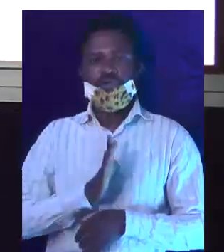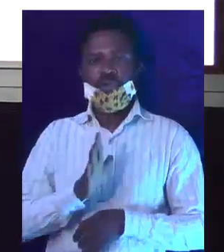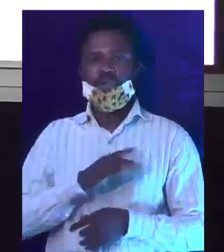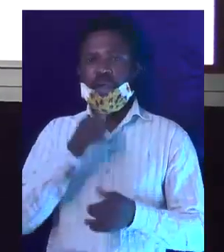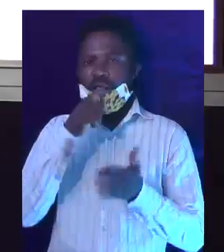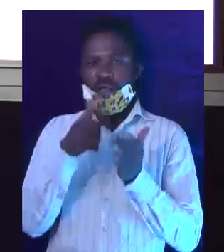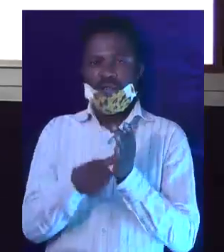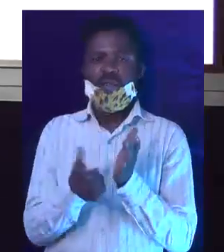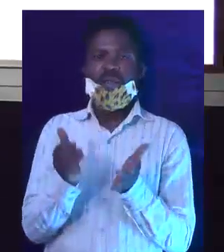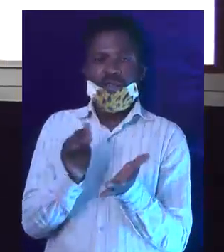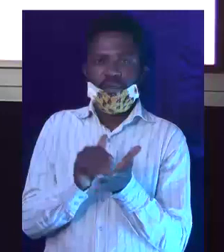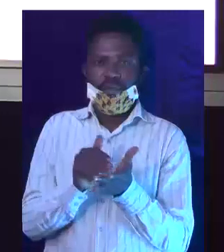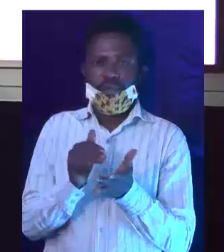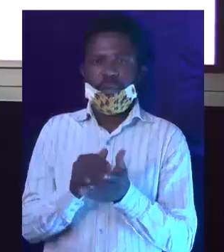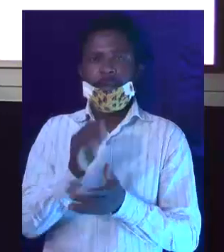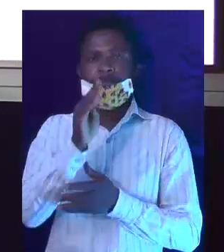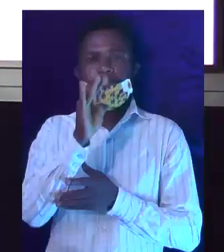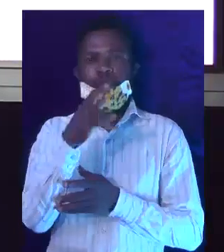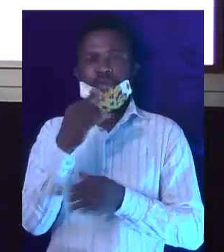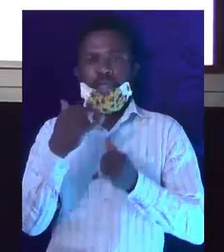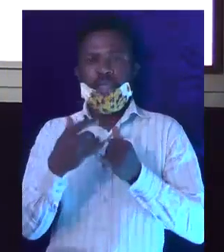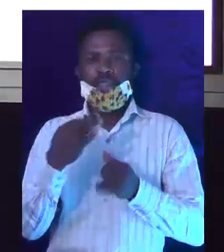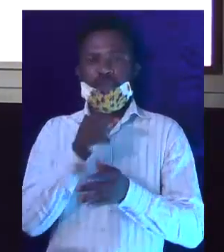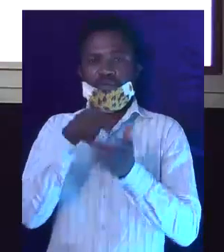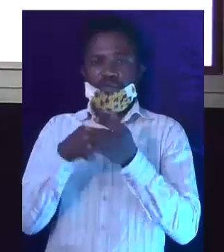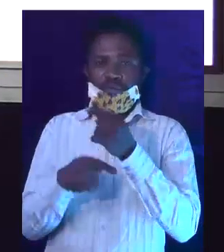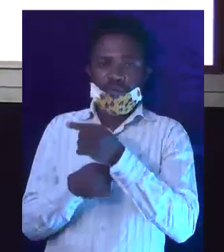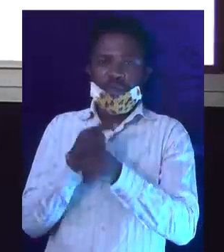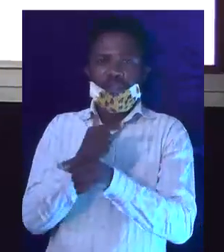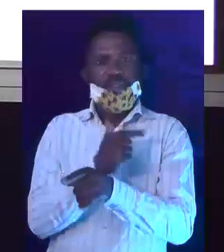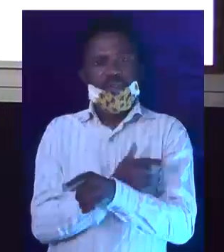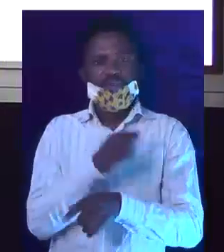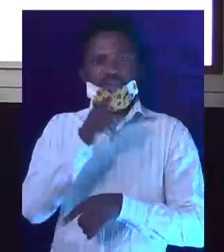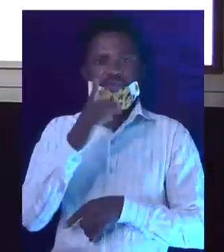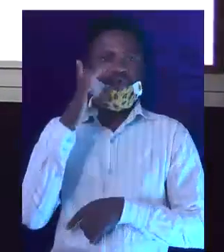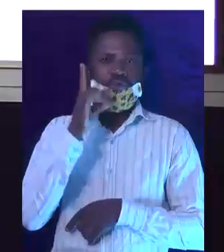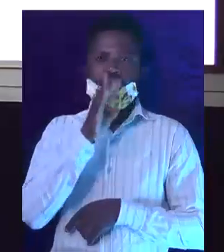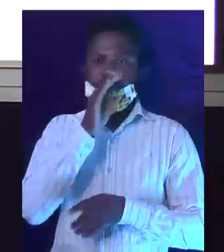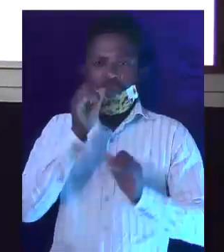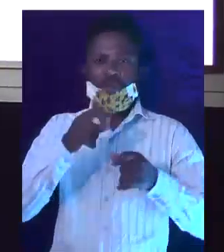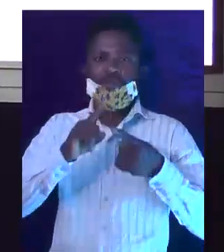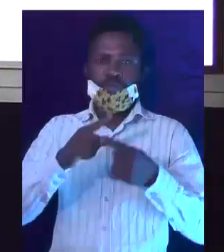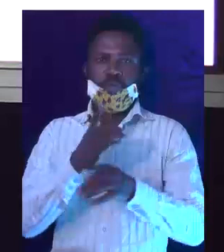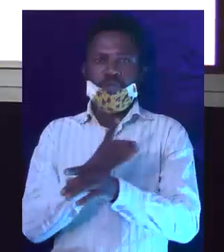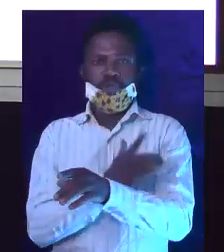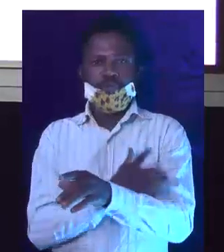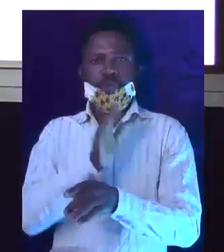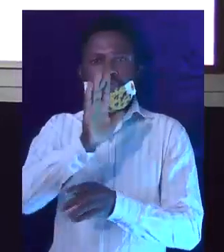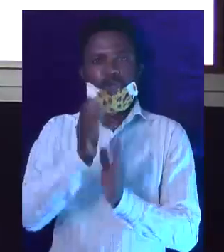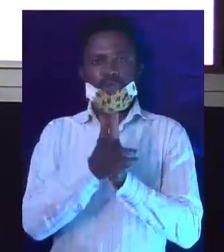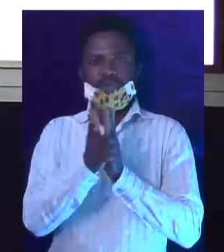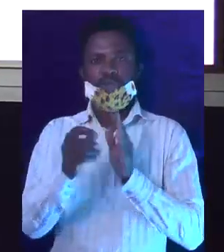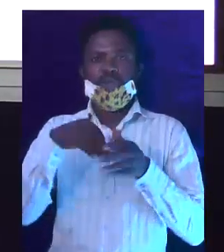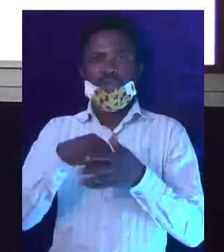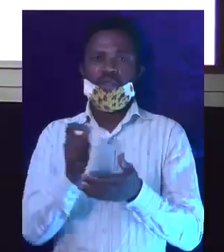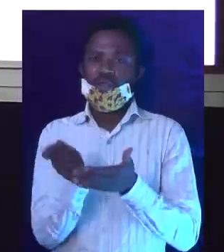informal letters. I take that again. By the end of this lesson, you should be able to improve your skills